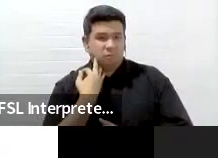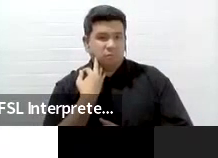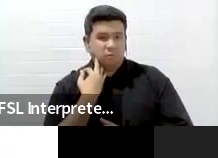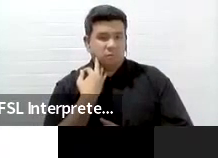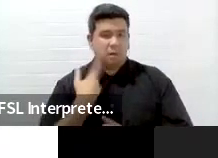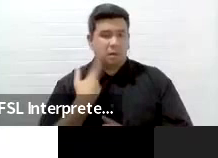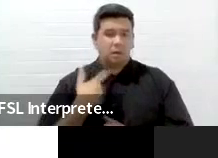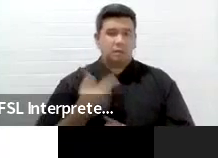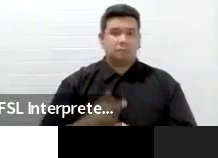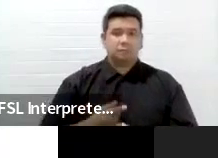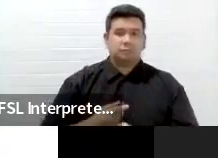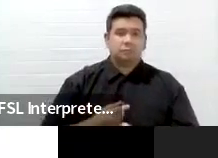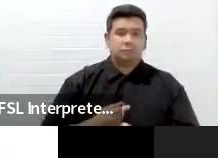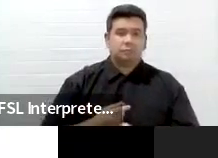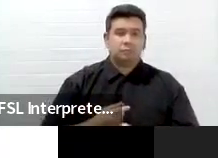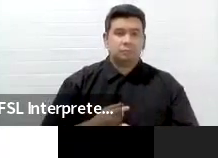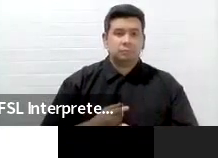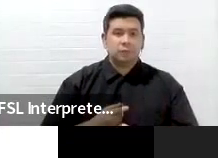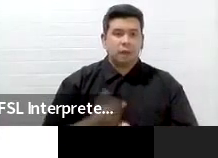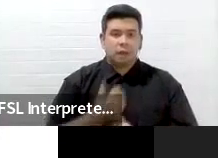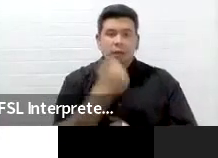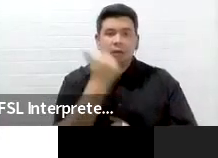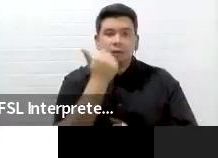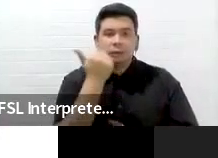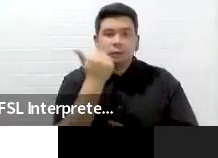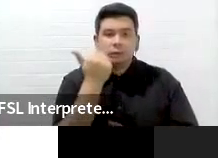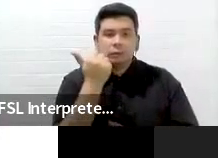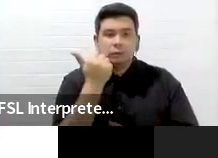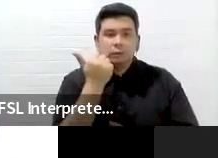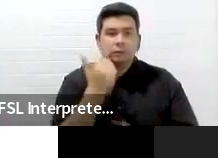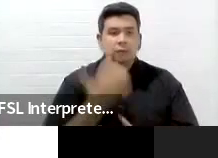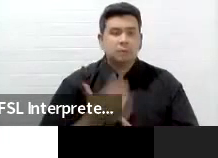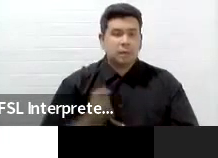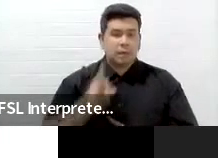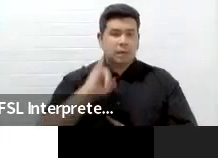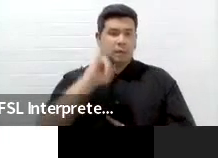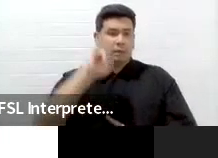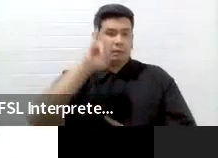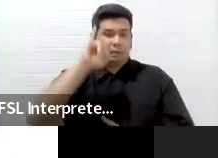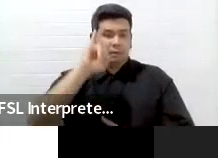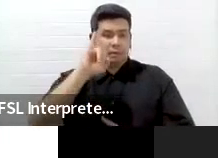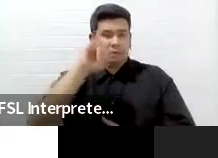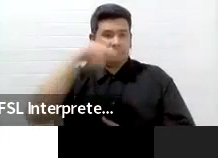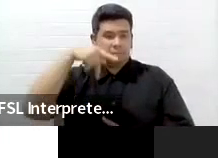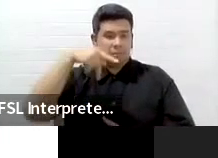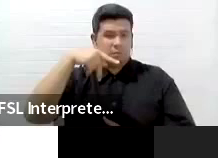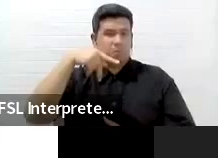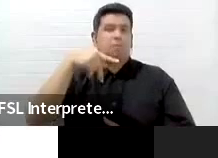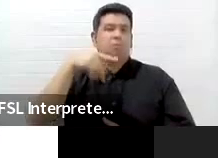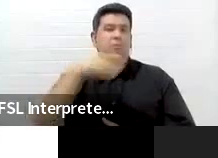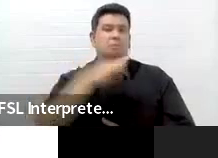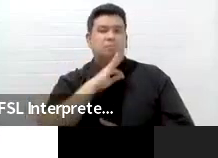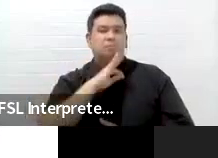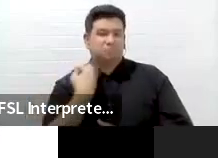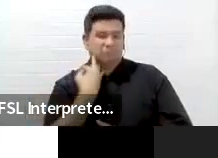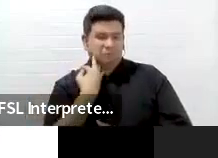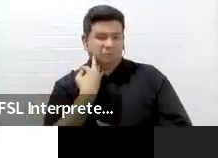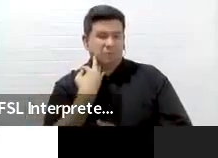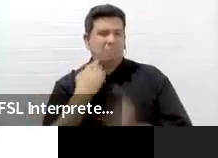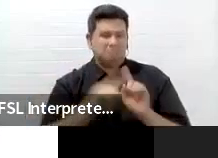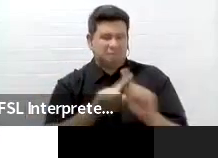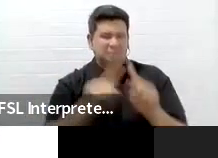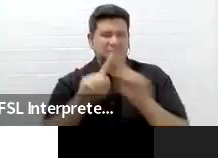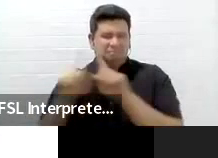a Malay, an indigenous flu. In Indonesia, it's a Dutch fever, and so forth and so